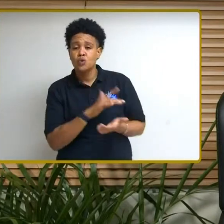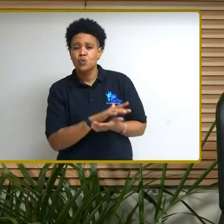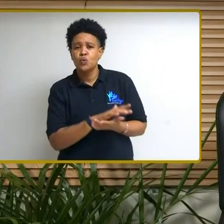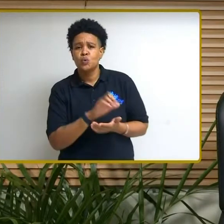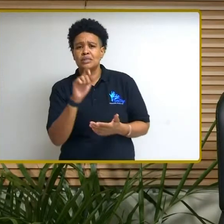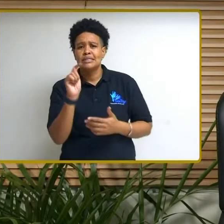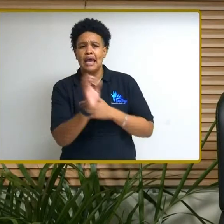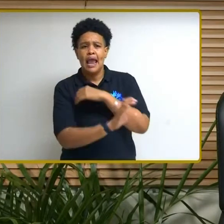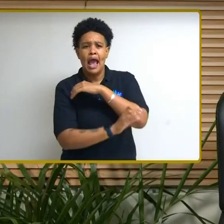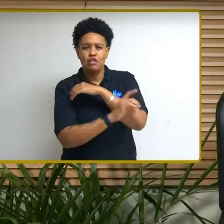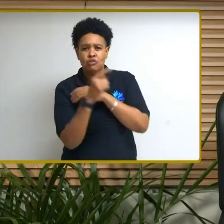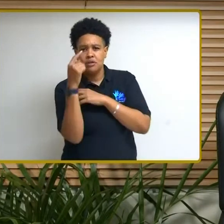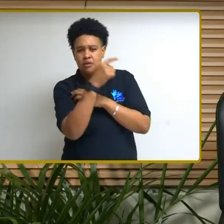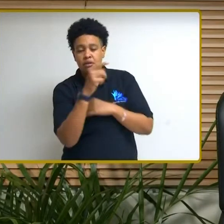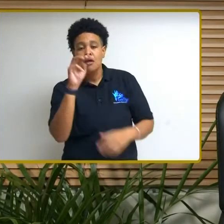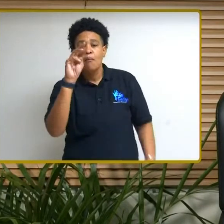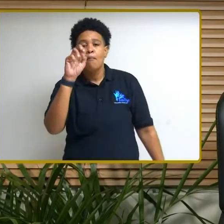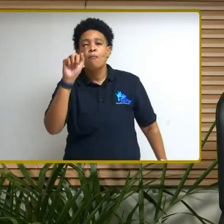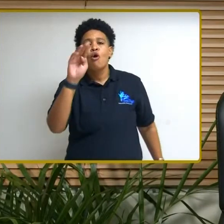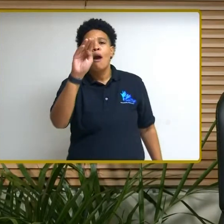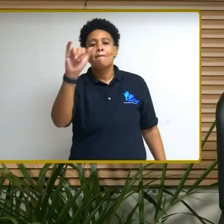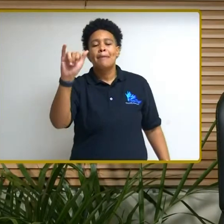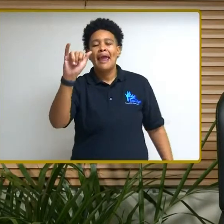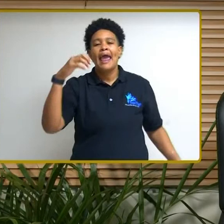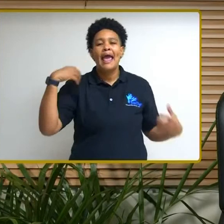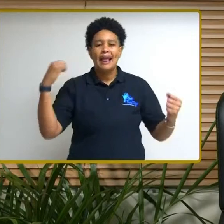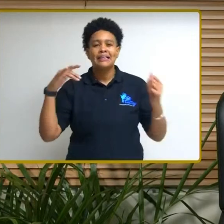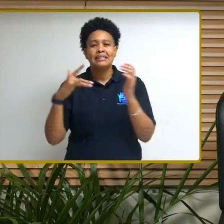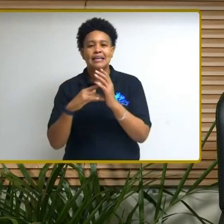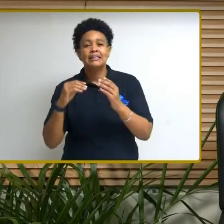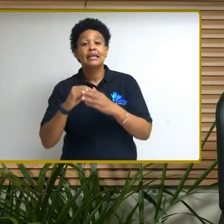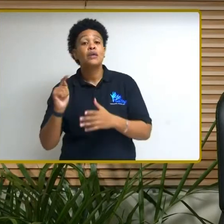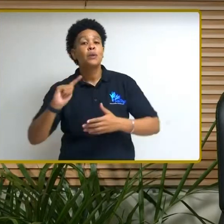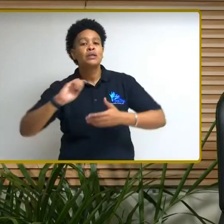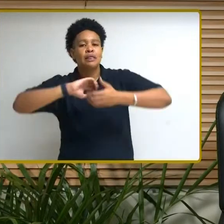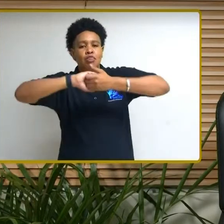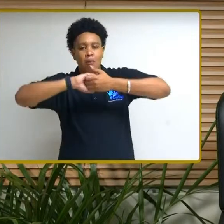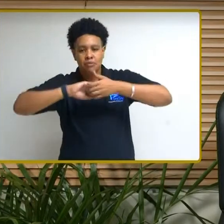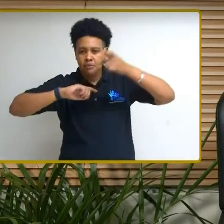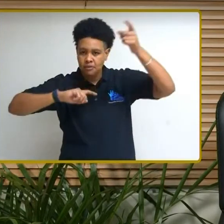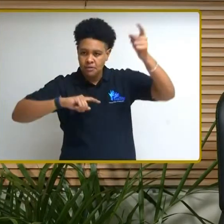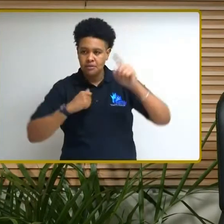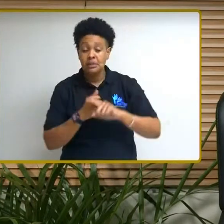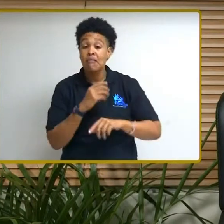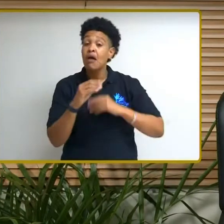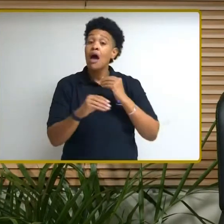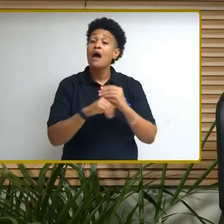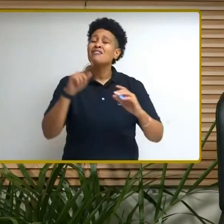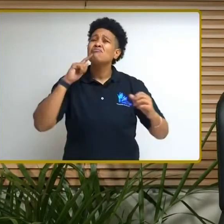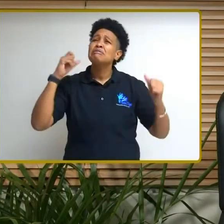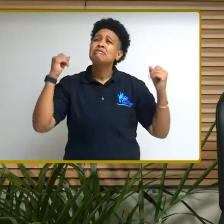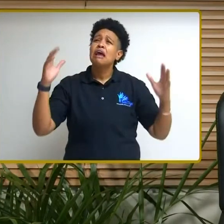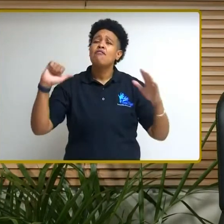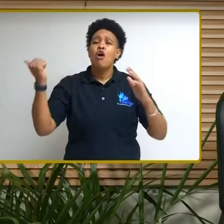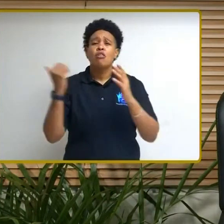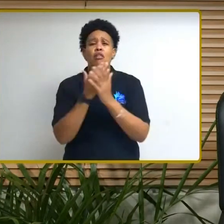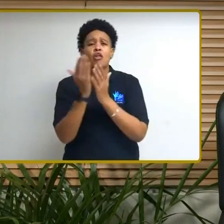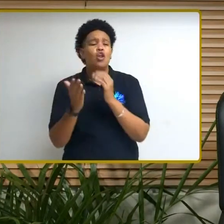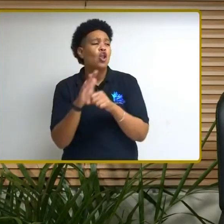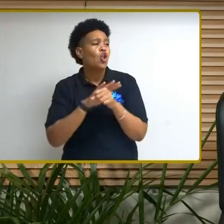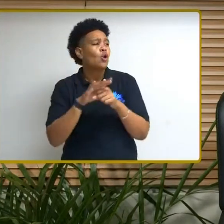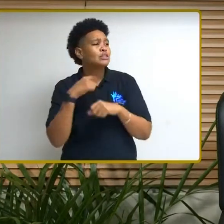St. Catherine, the Morant Bay Health Center in St. Thomas, and there are several other sites, as I